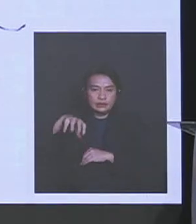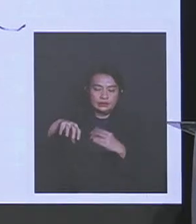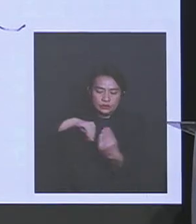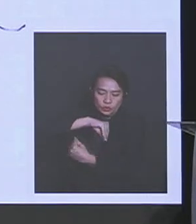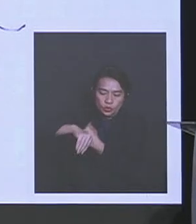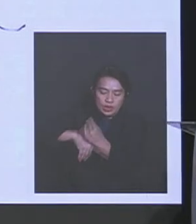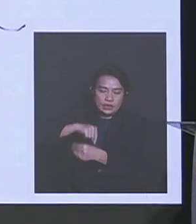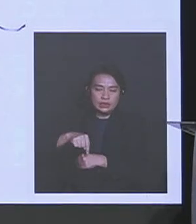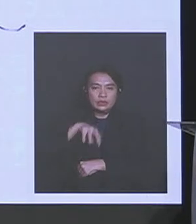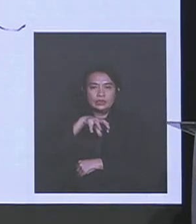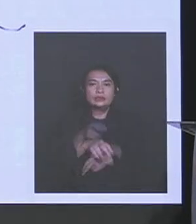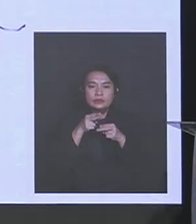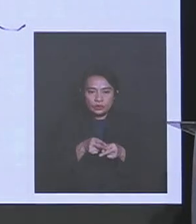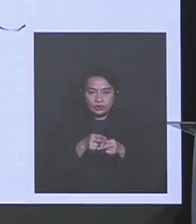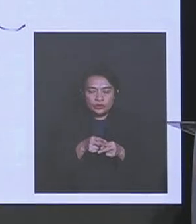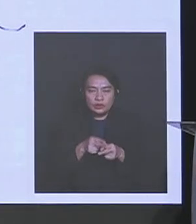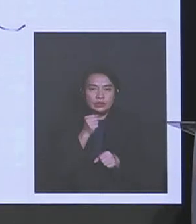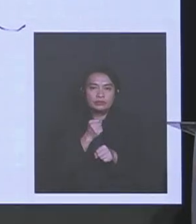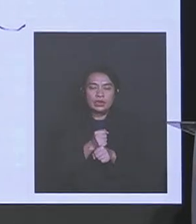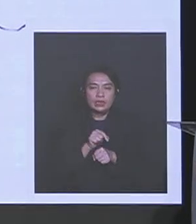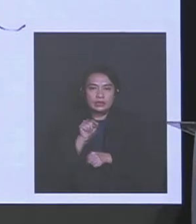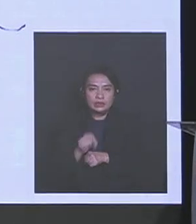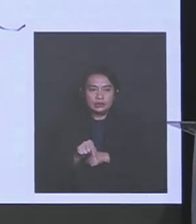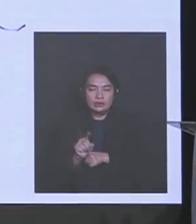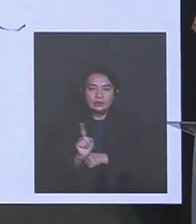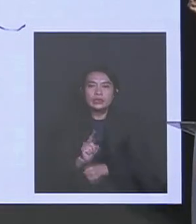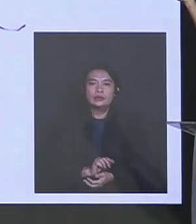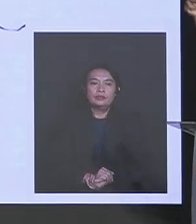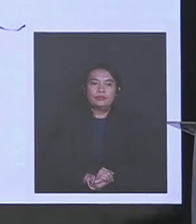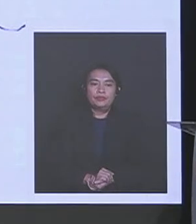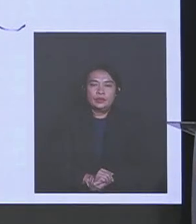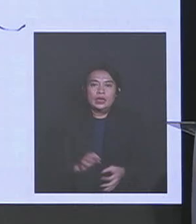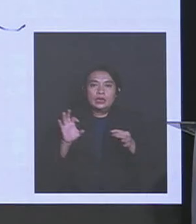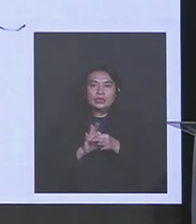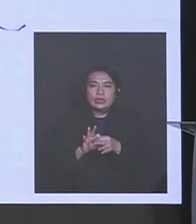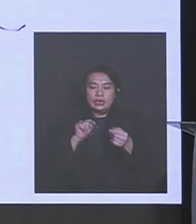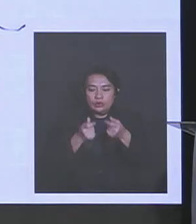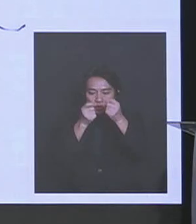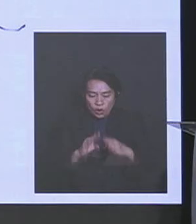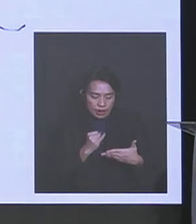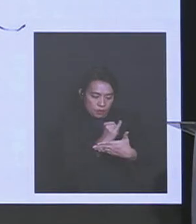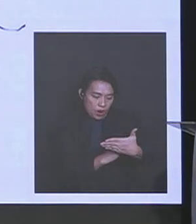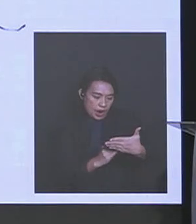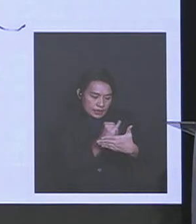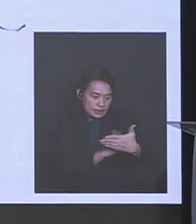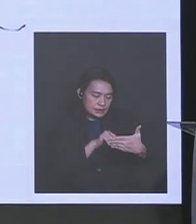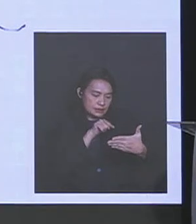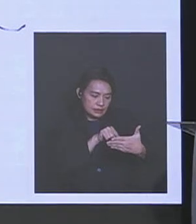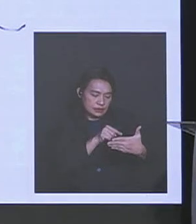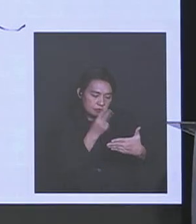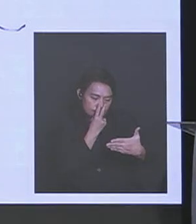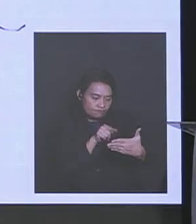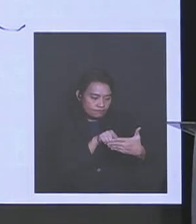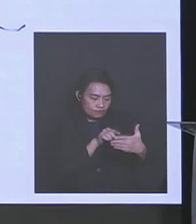tools that we have as designers to sketch through and think about how can we create these connections that can kind of bring back the